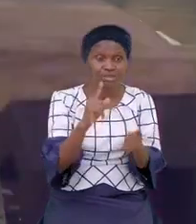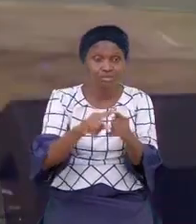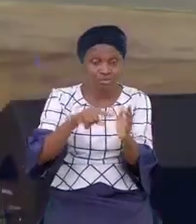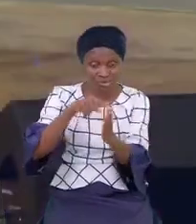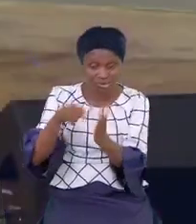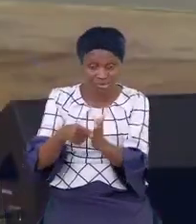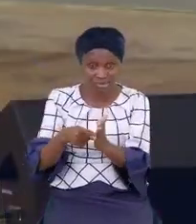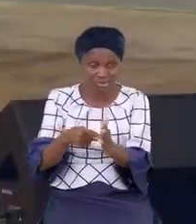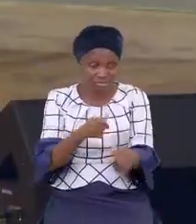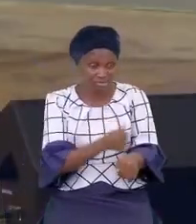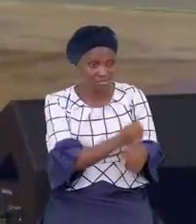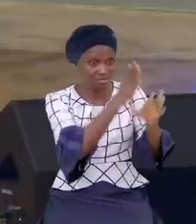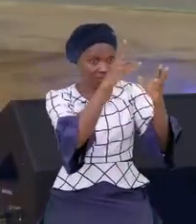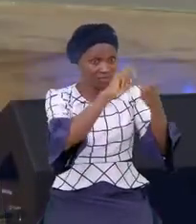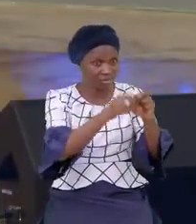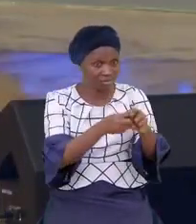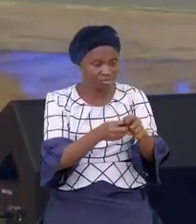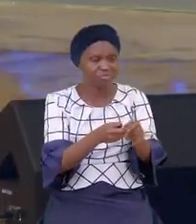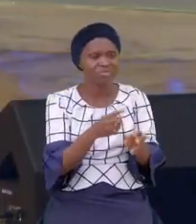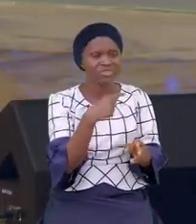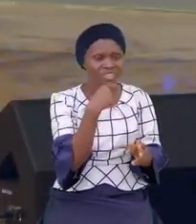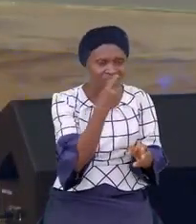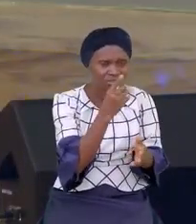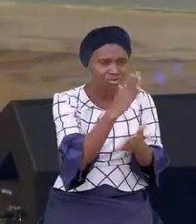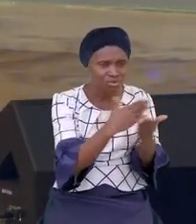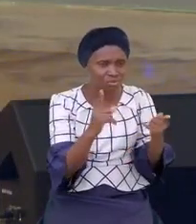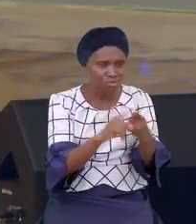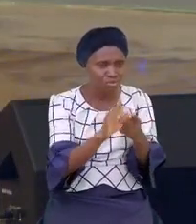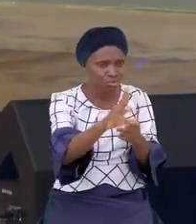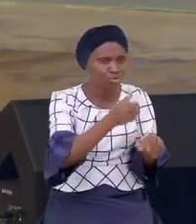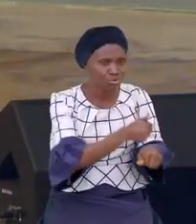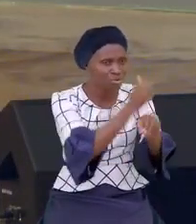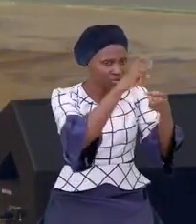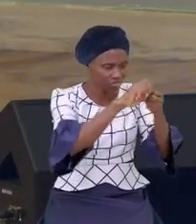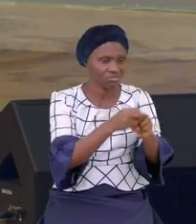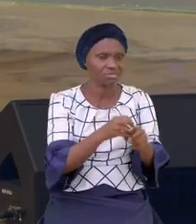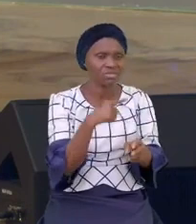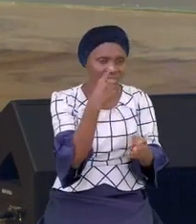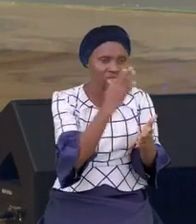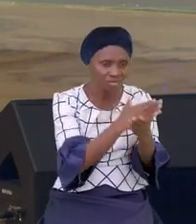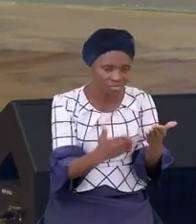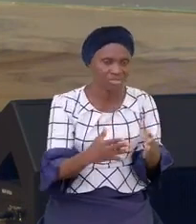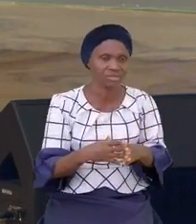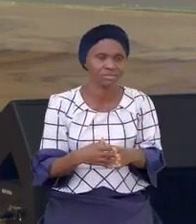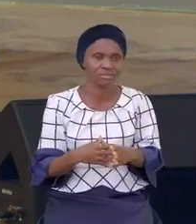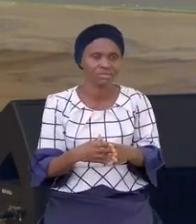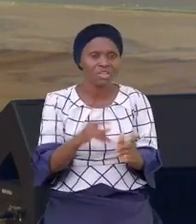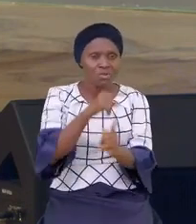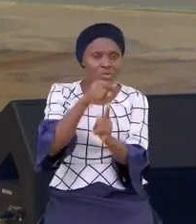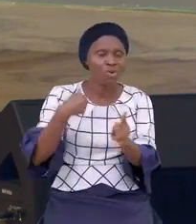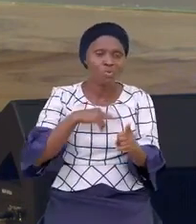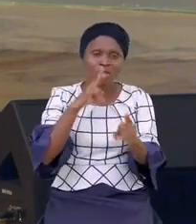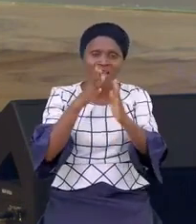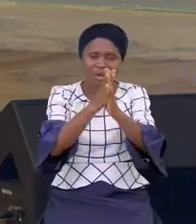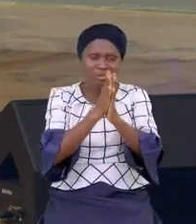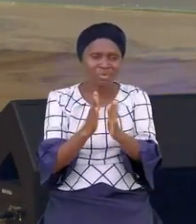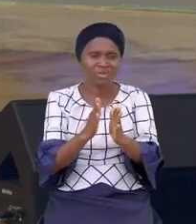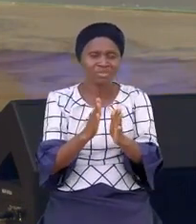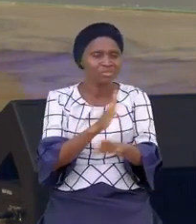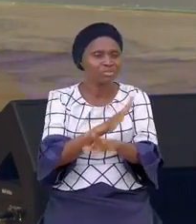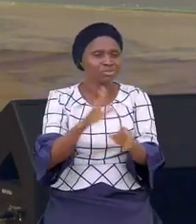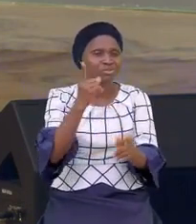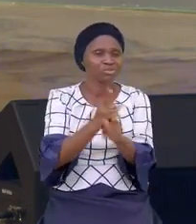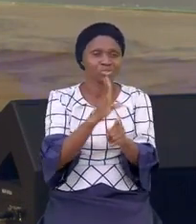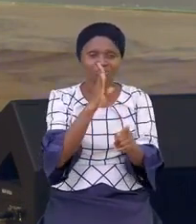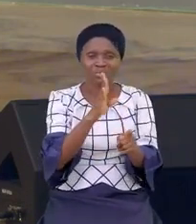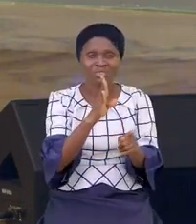mountain, say something to the mountain. While we're praying, do not just be saying words or looking